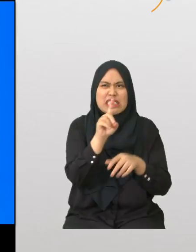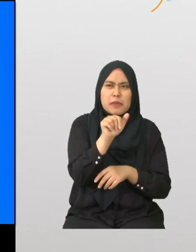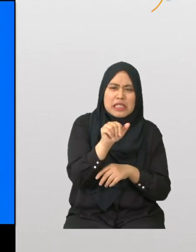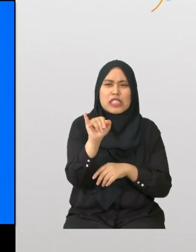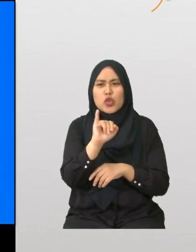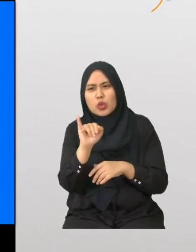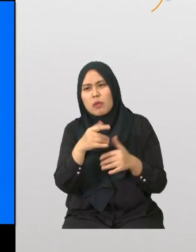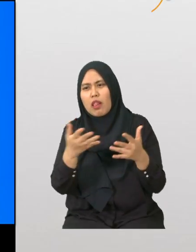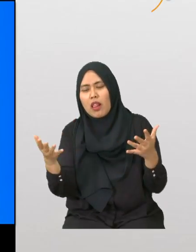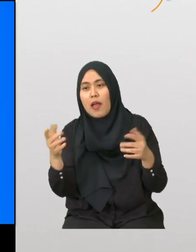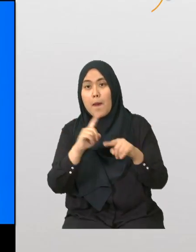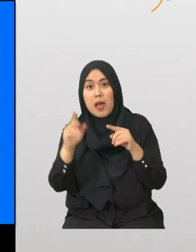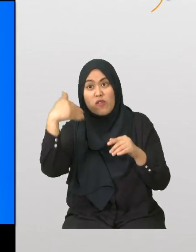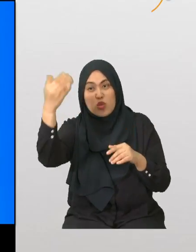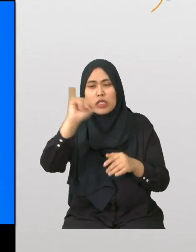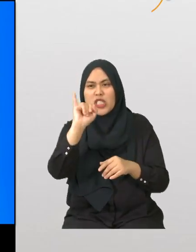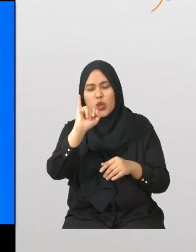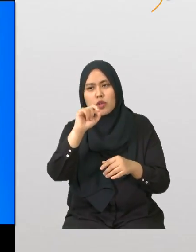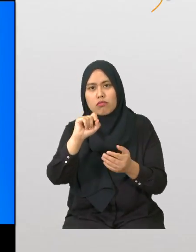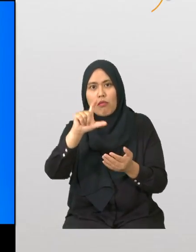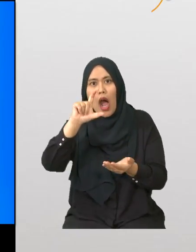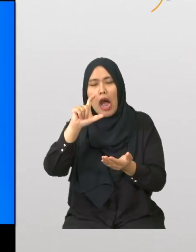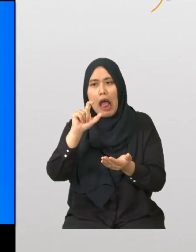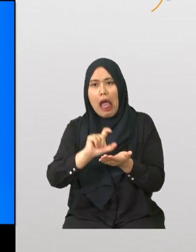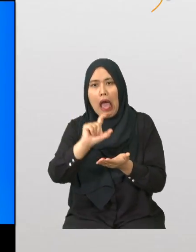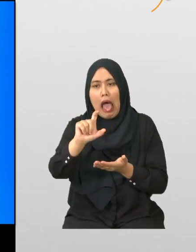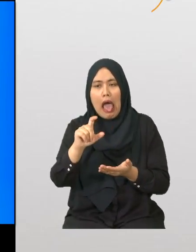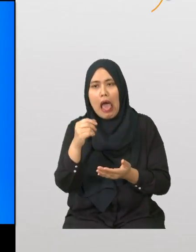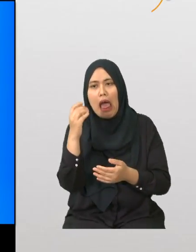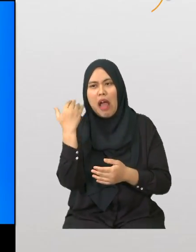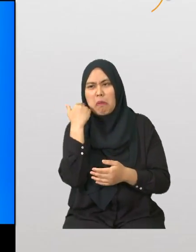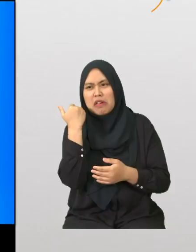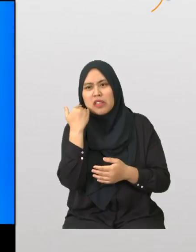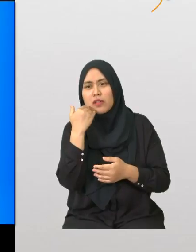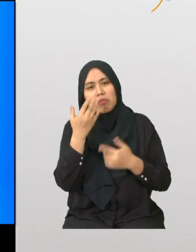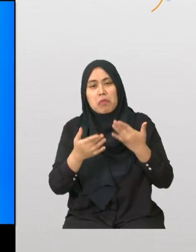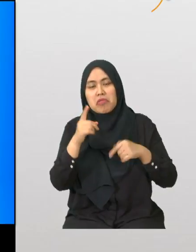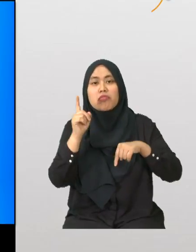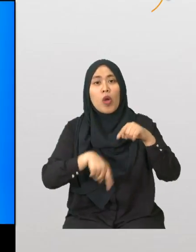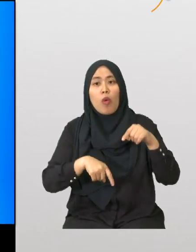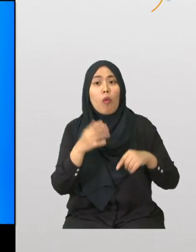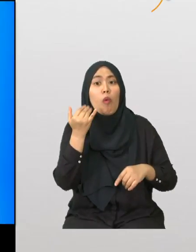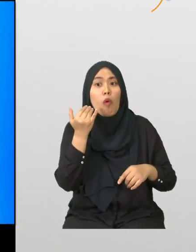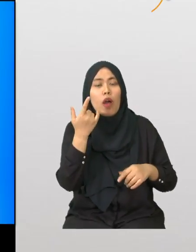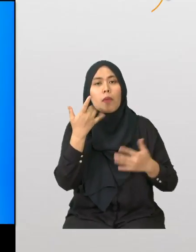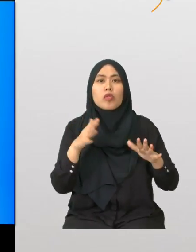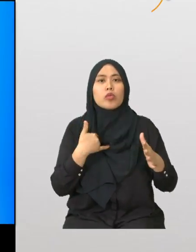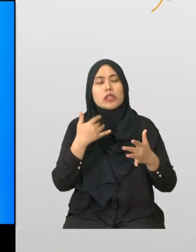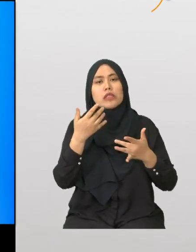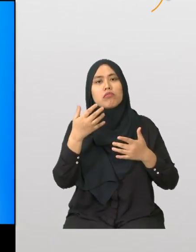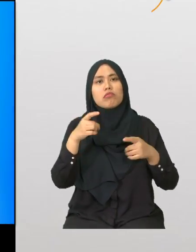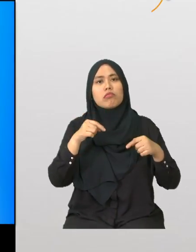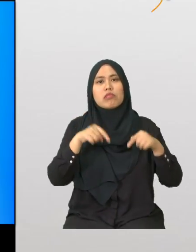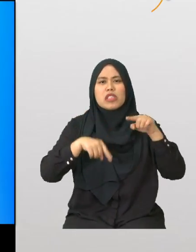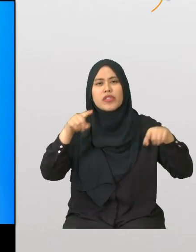by then the premiums will be higher and you may no longer even be eligible because you may already have conditions and not